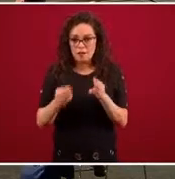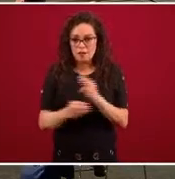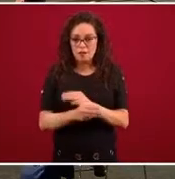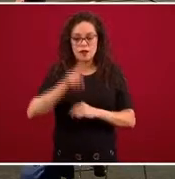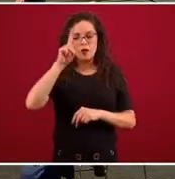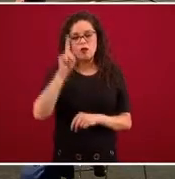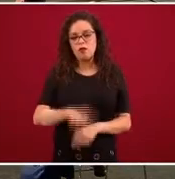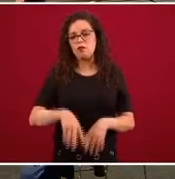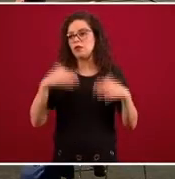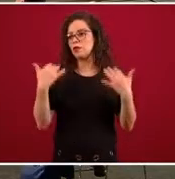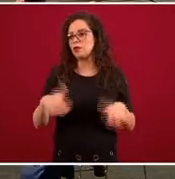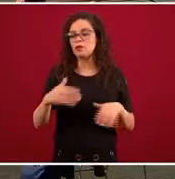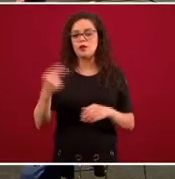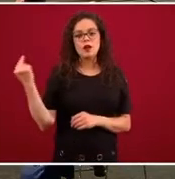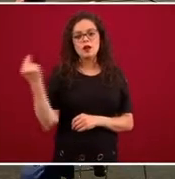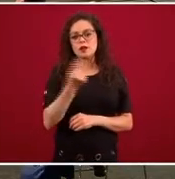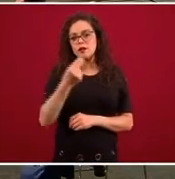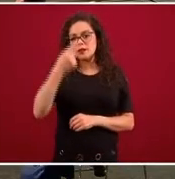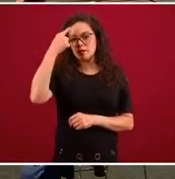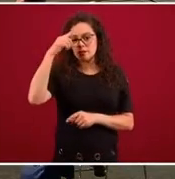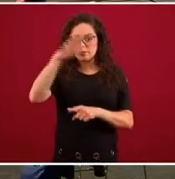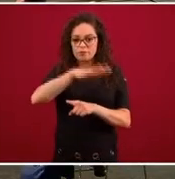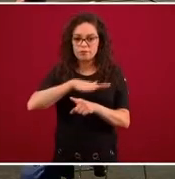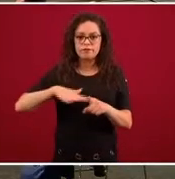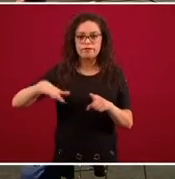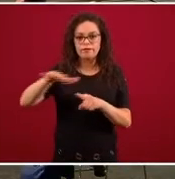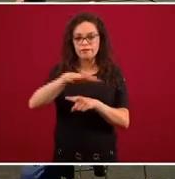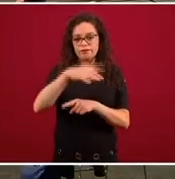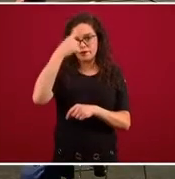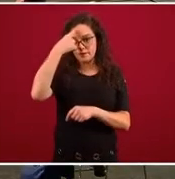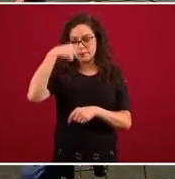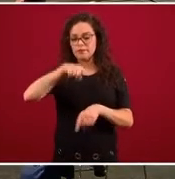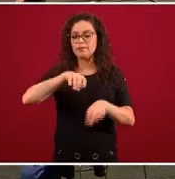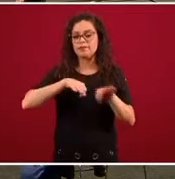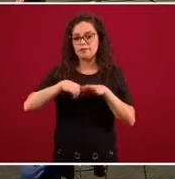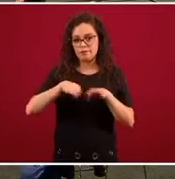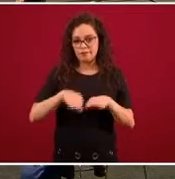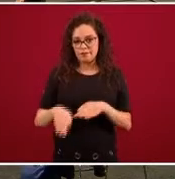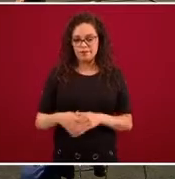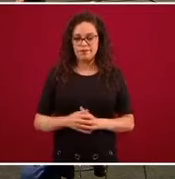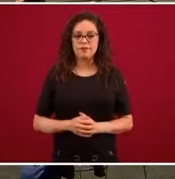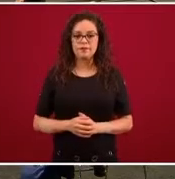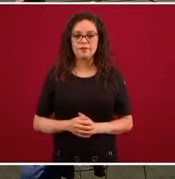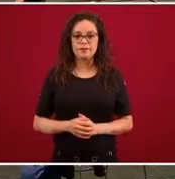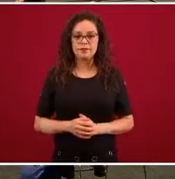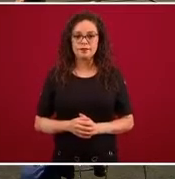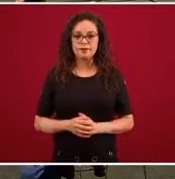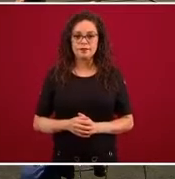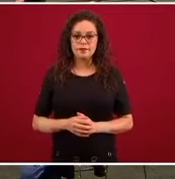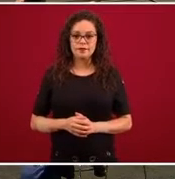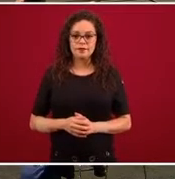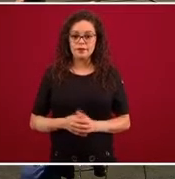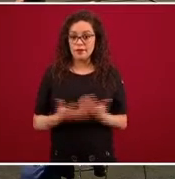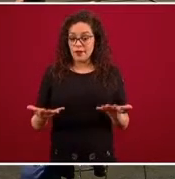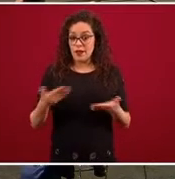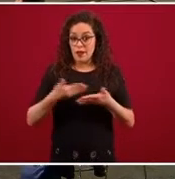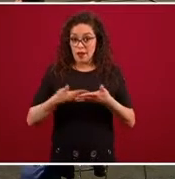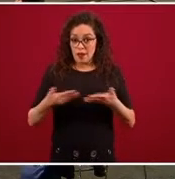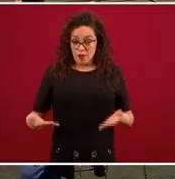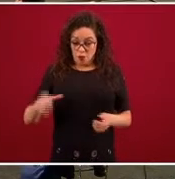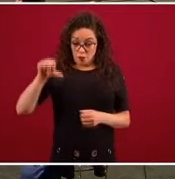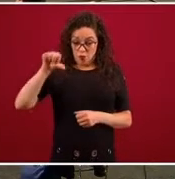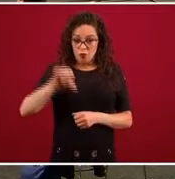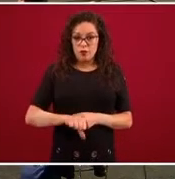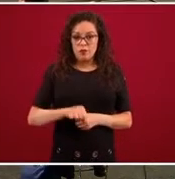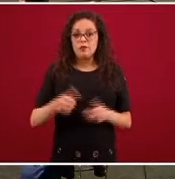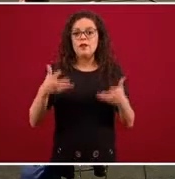for our units. Now, could you help me with the next slide, please? Now, today, we